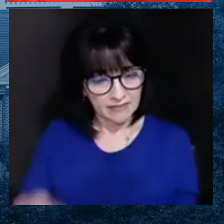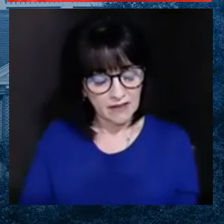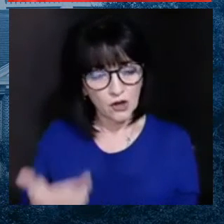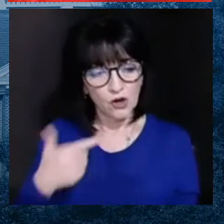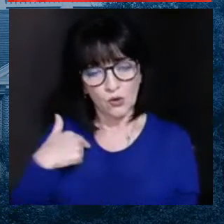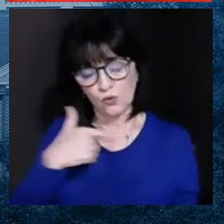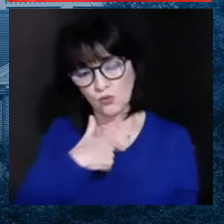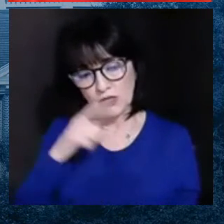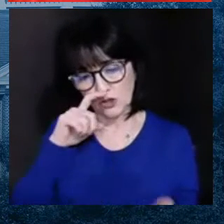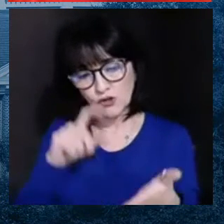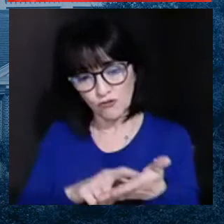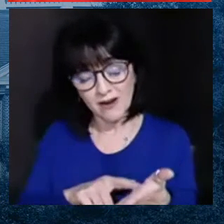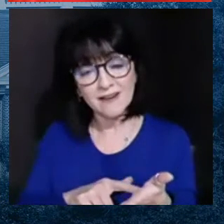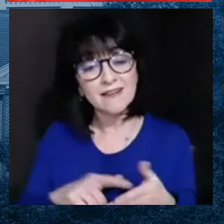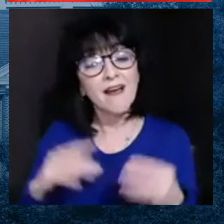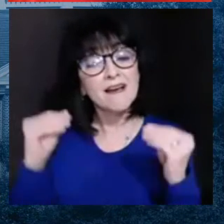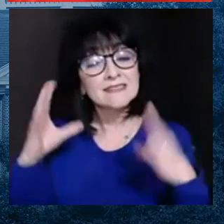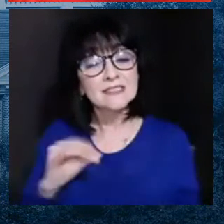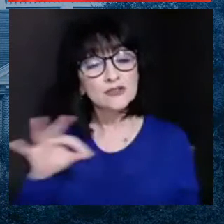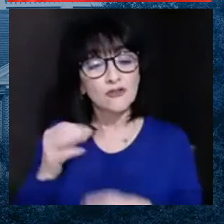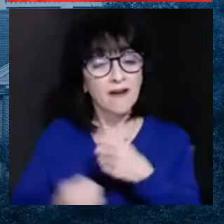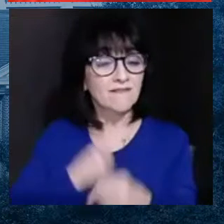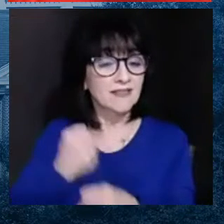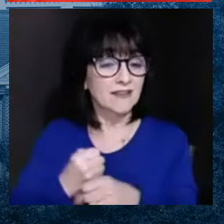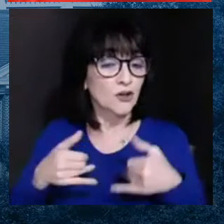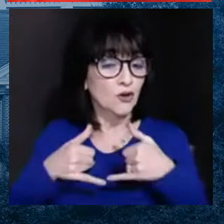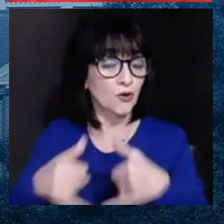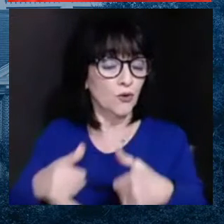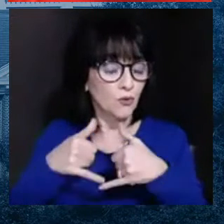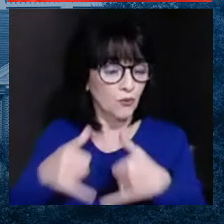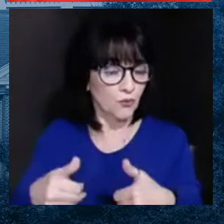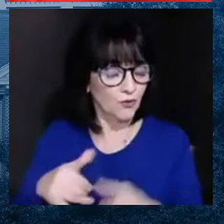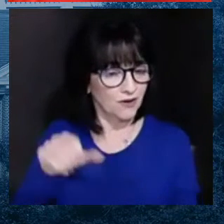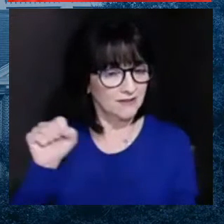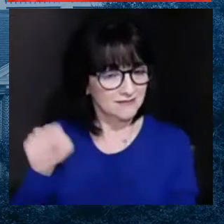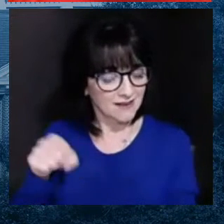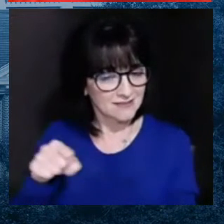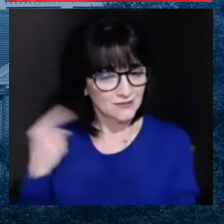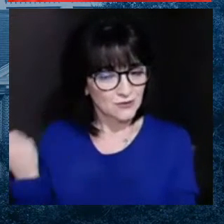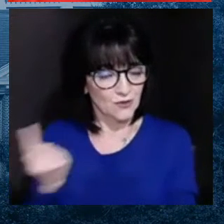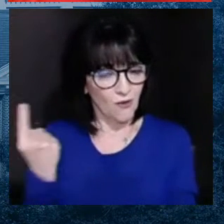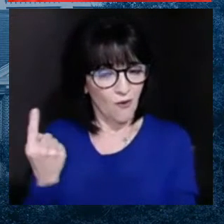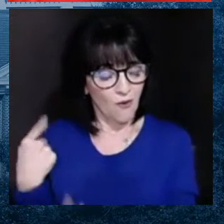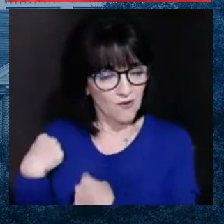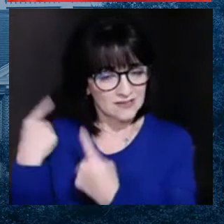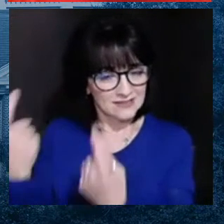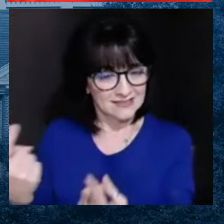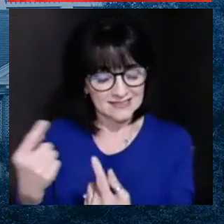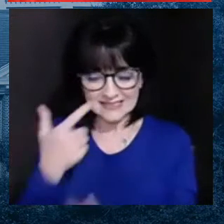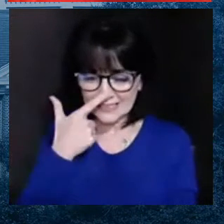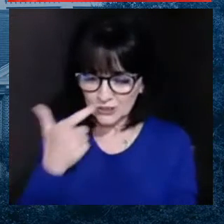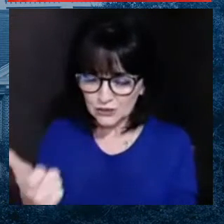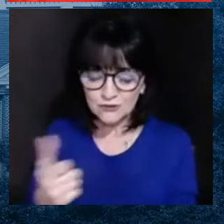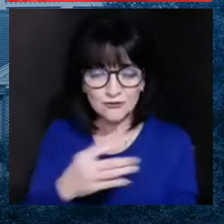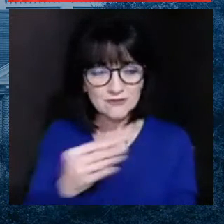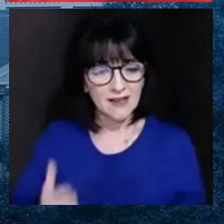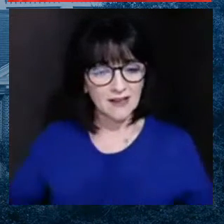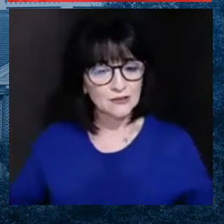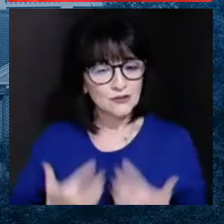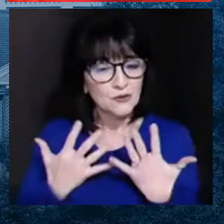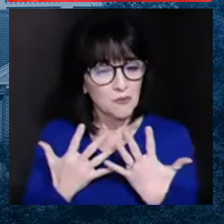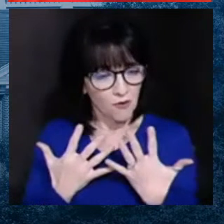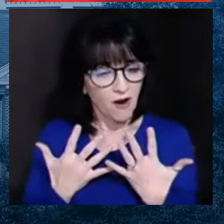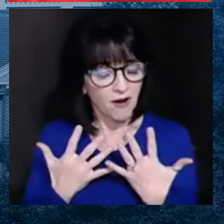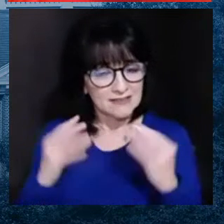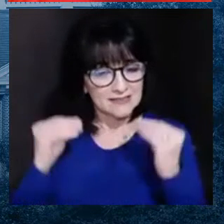the Teacher of the Year. And it's always very interesting and inspiring when the Teacher of the Year